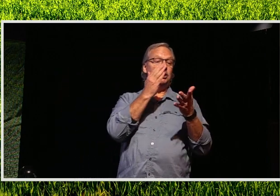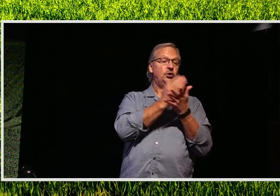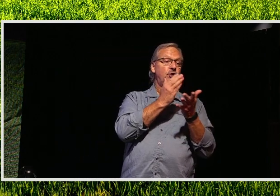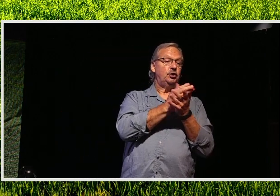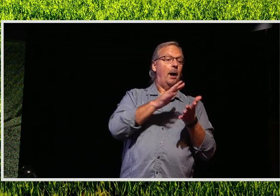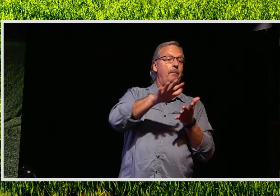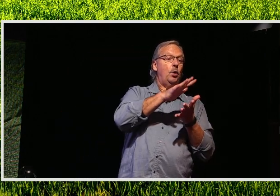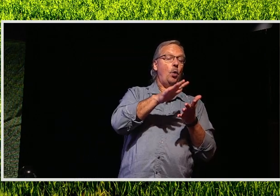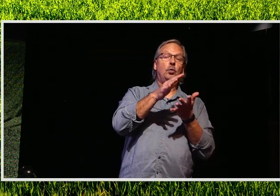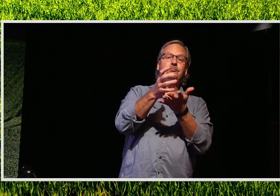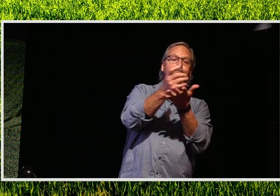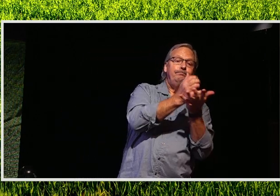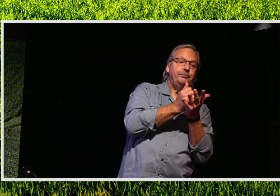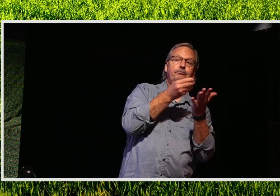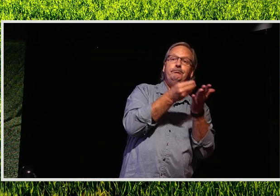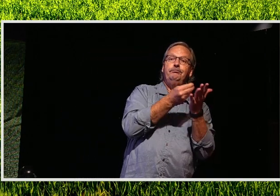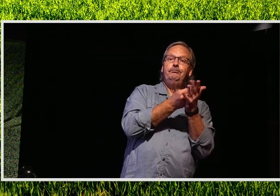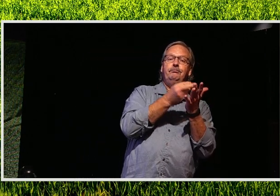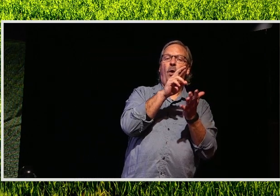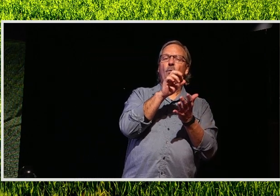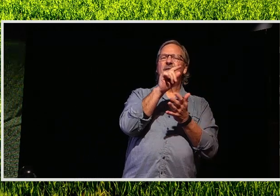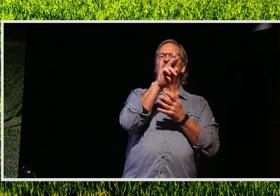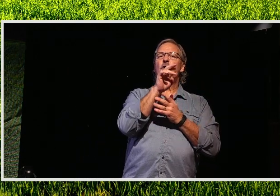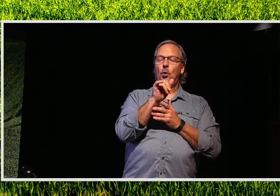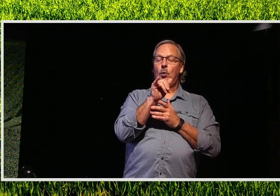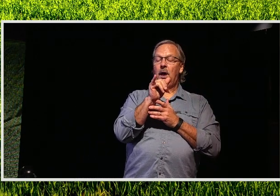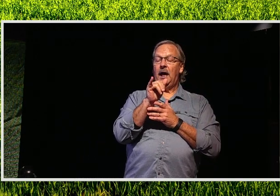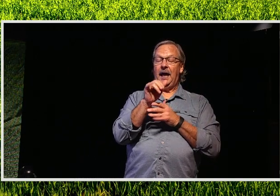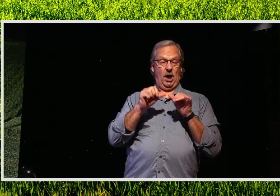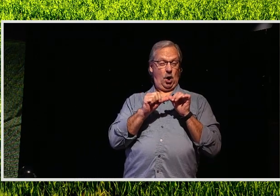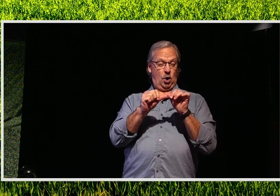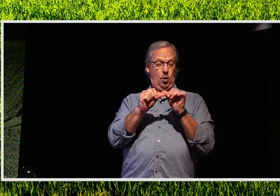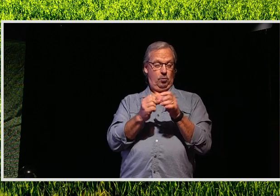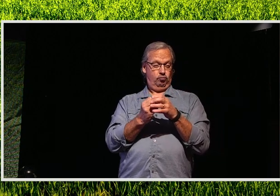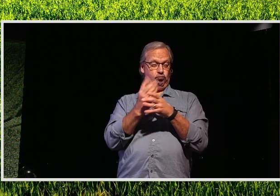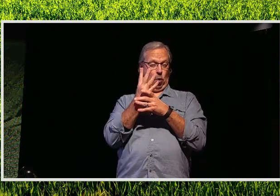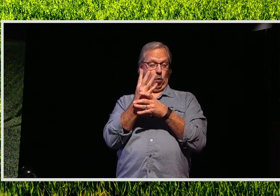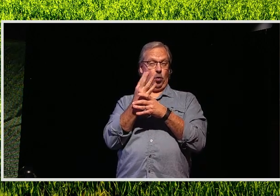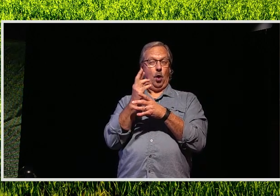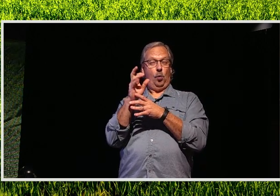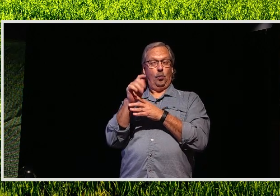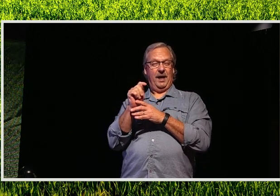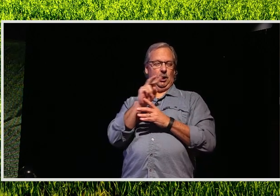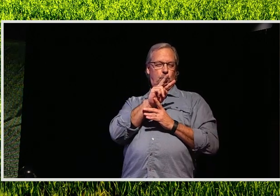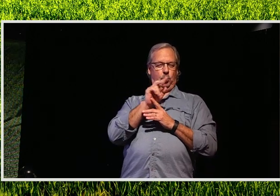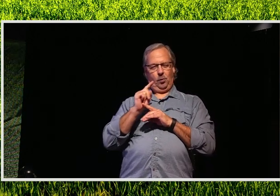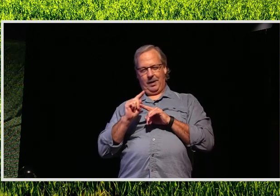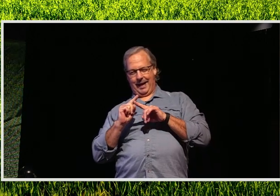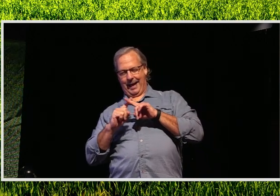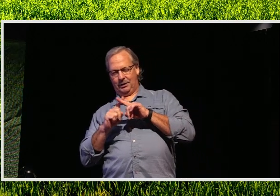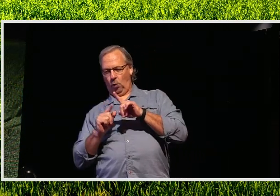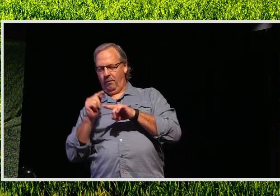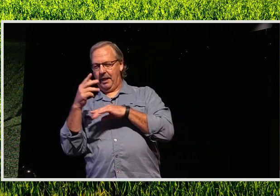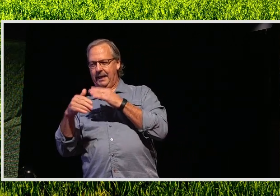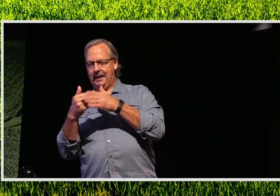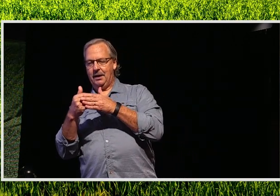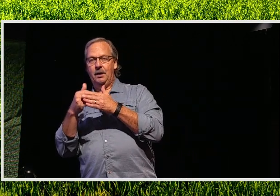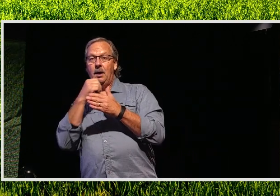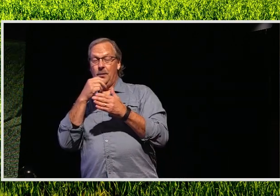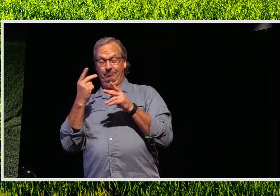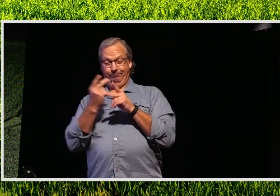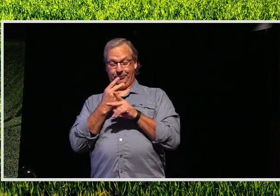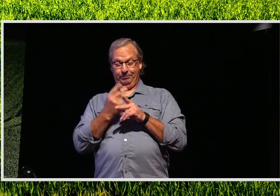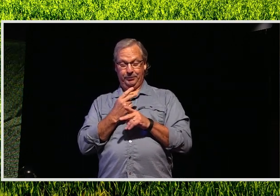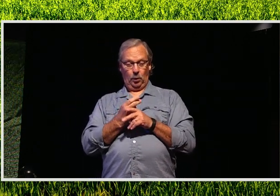revenue. At our current growth rate of 2x year over year, which was calculated without our latest